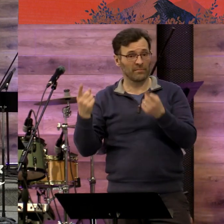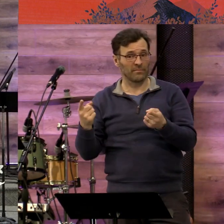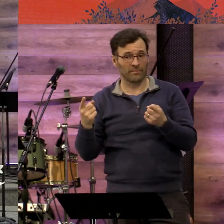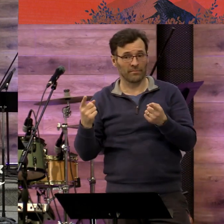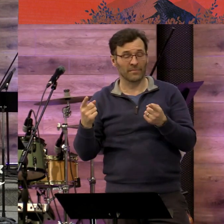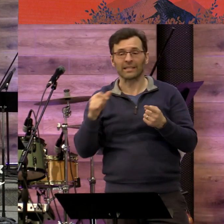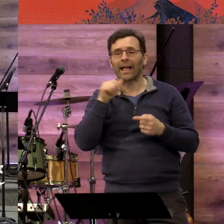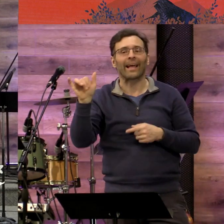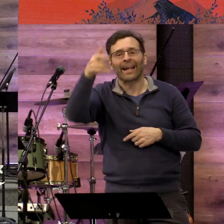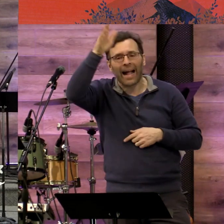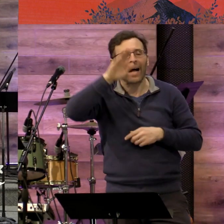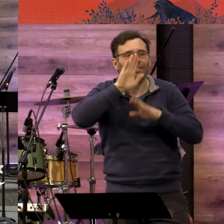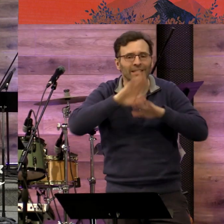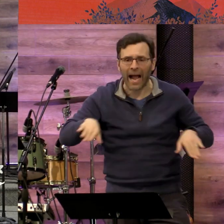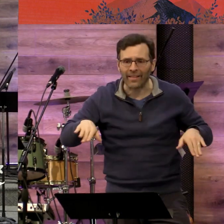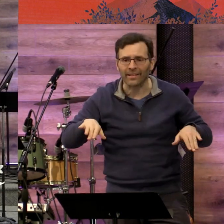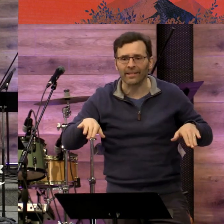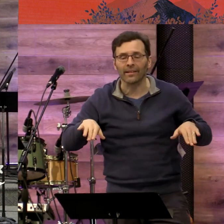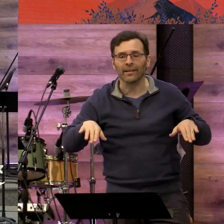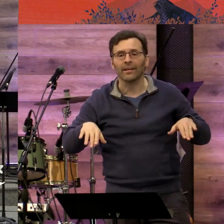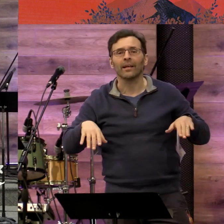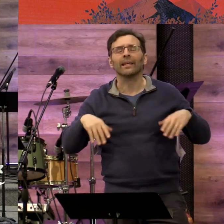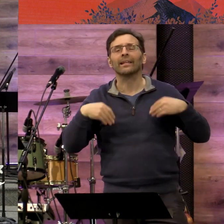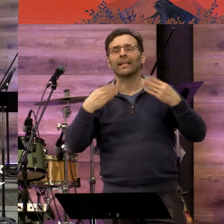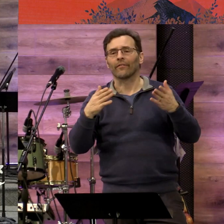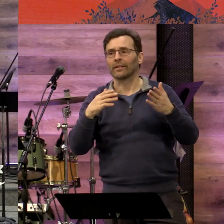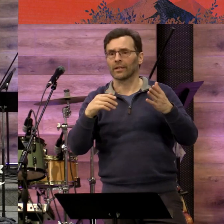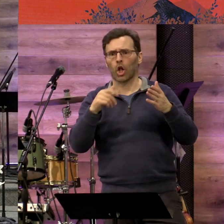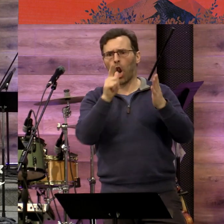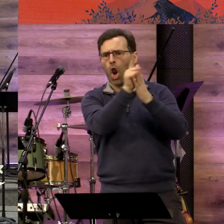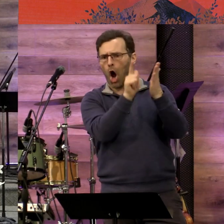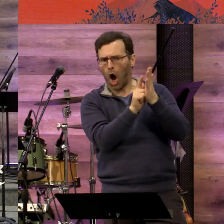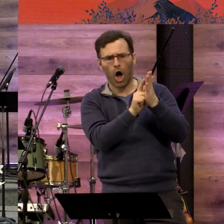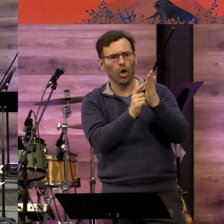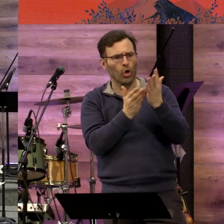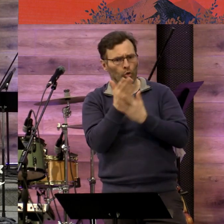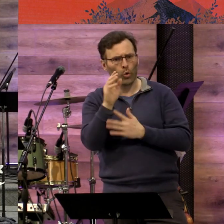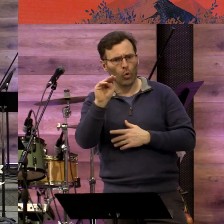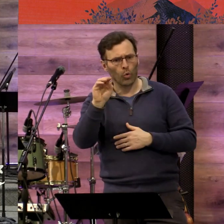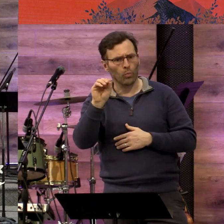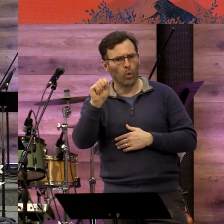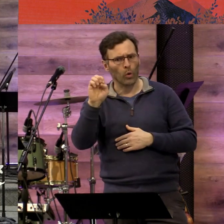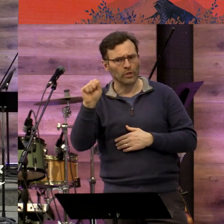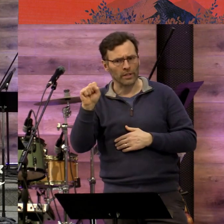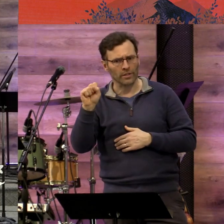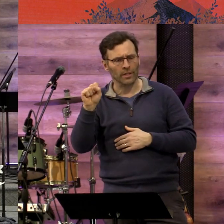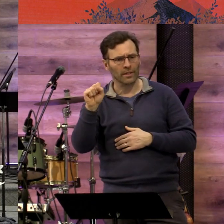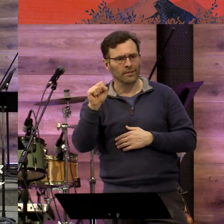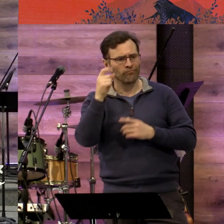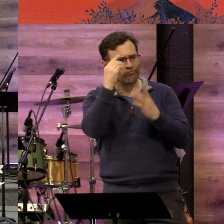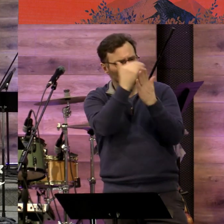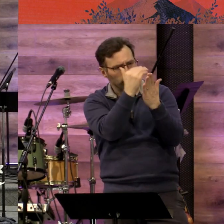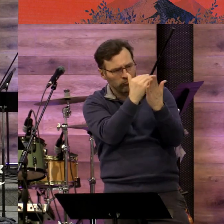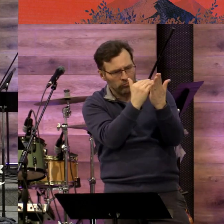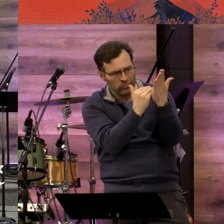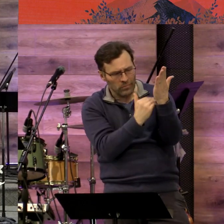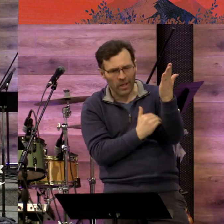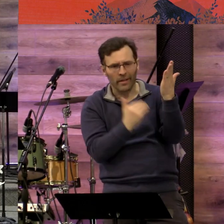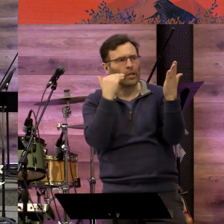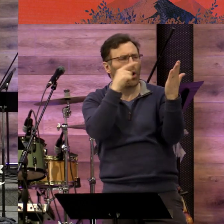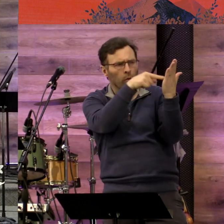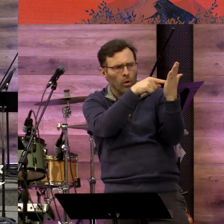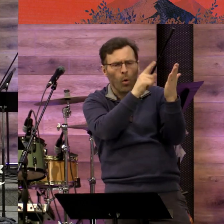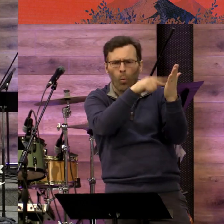came. No, he had given his people the law through Moses so that they would know what is right and what is wrong. They would know what